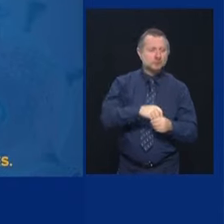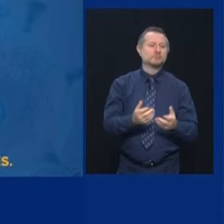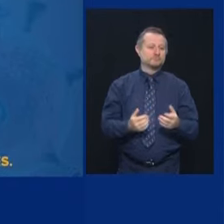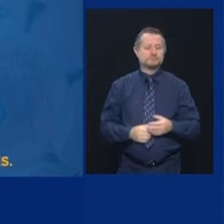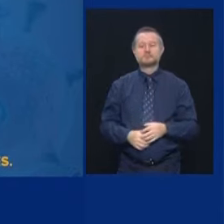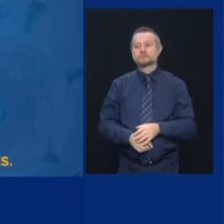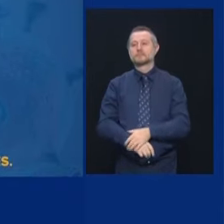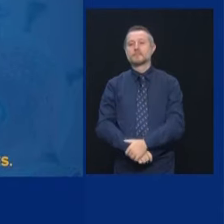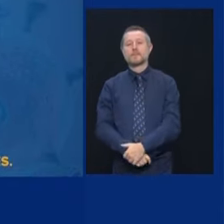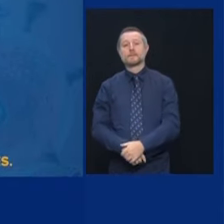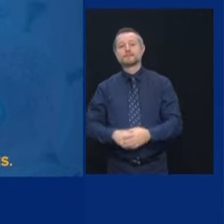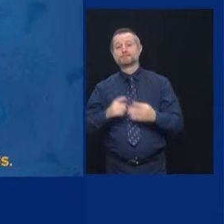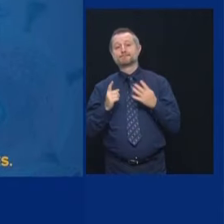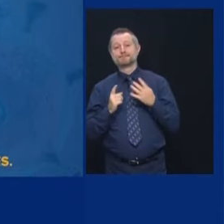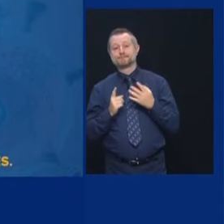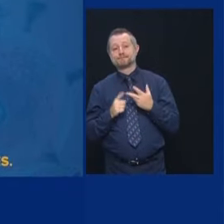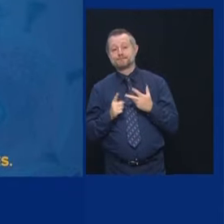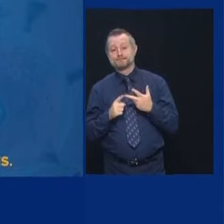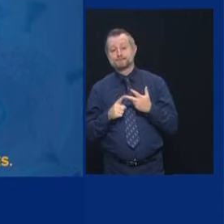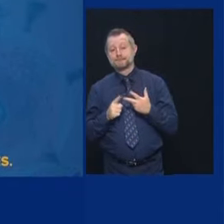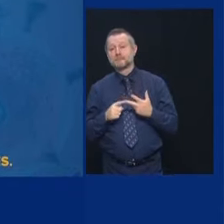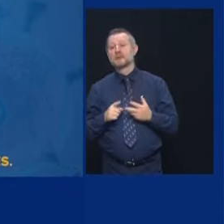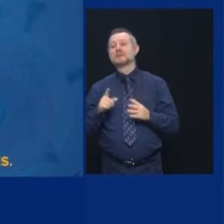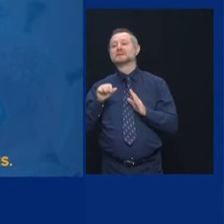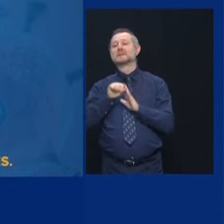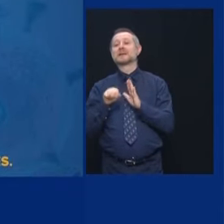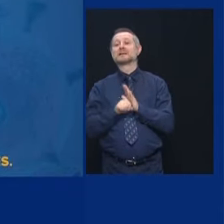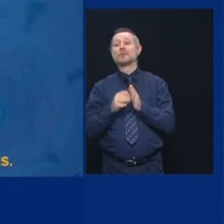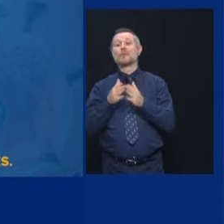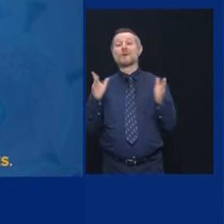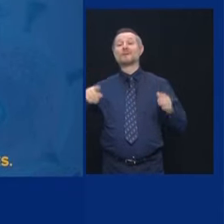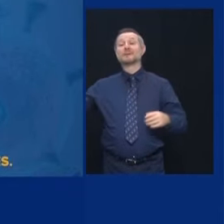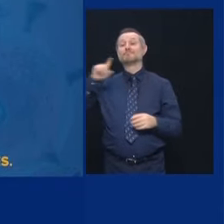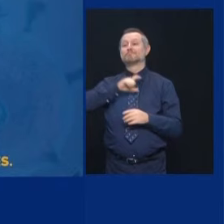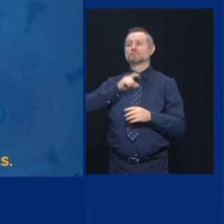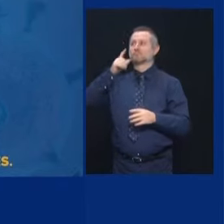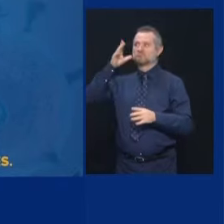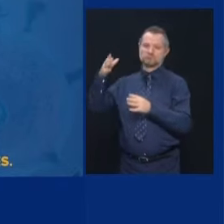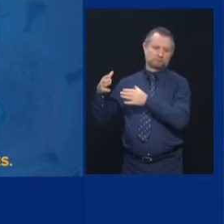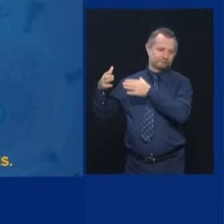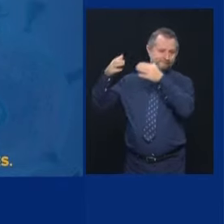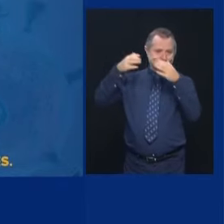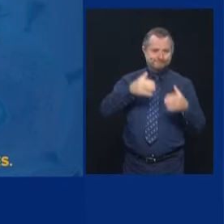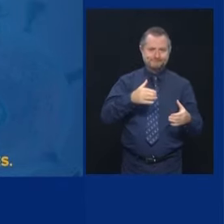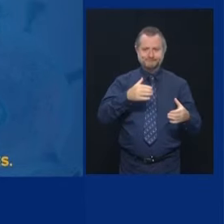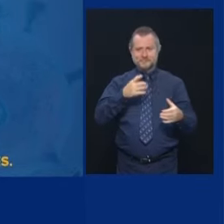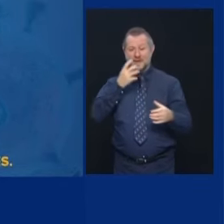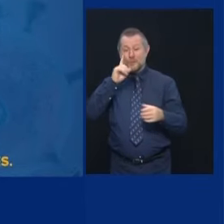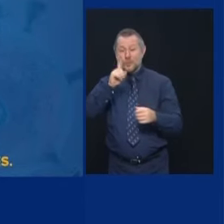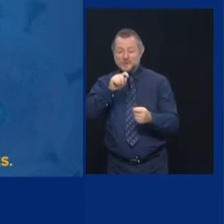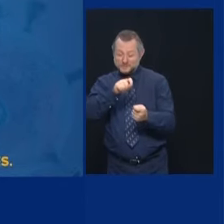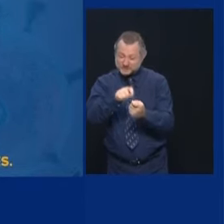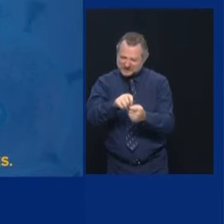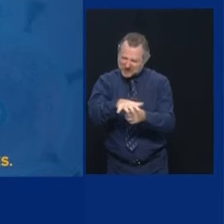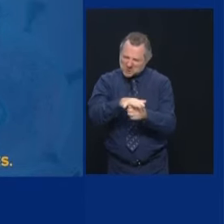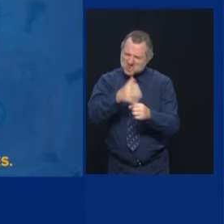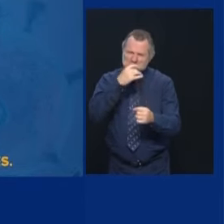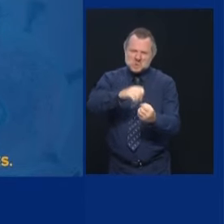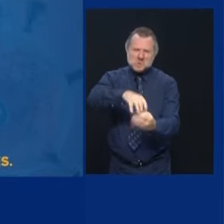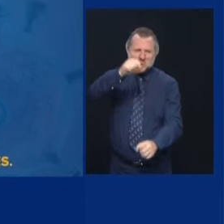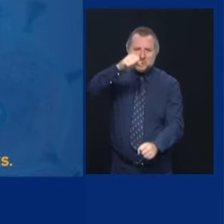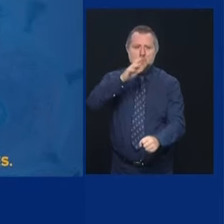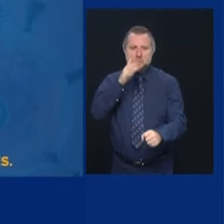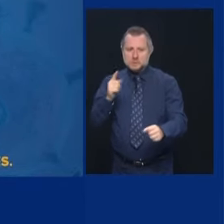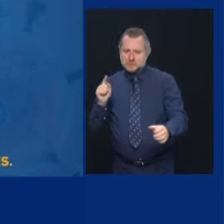We're going to do statewide enforcement, state supervised with local resources, but enforcement has to be